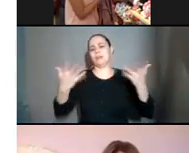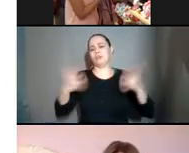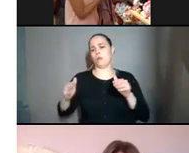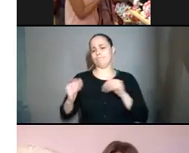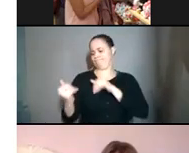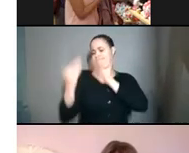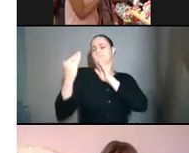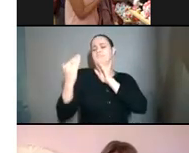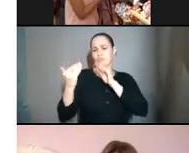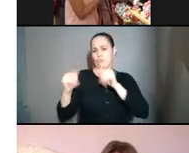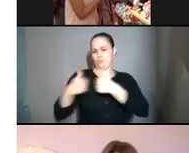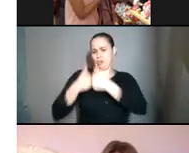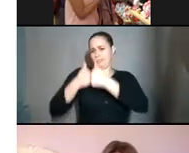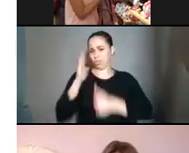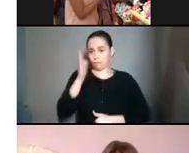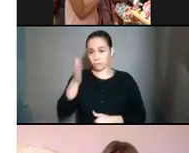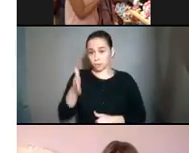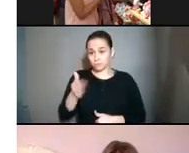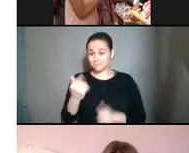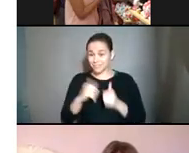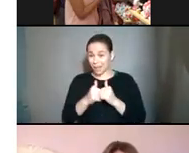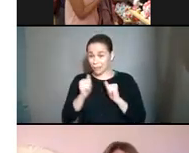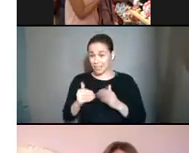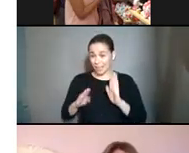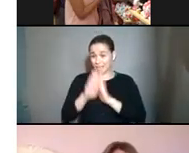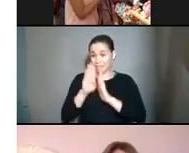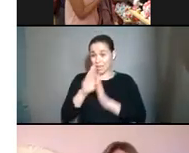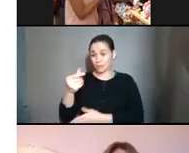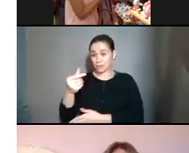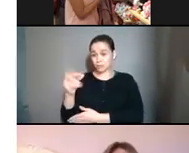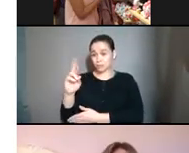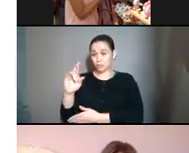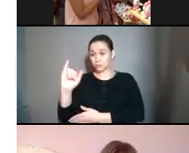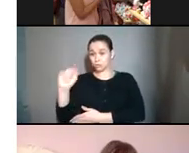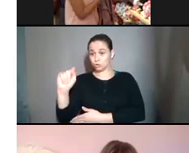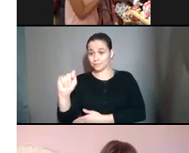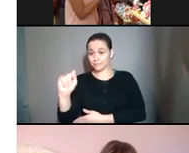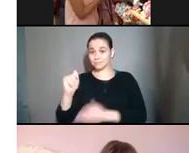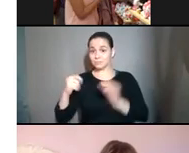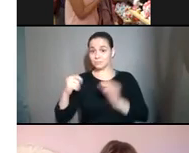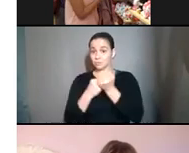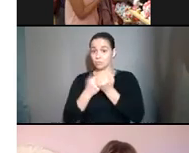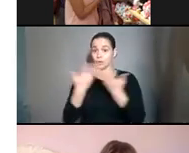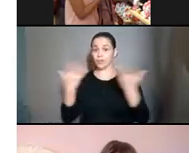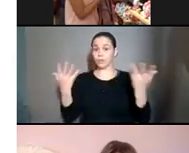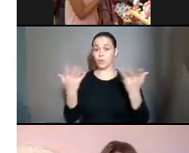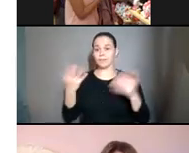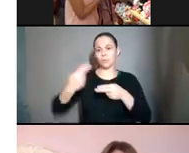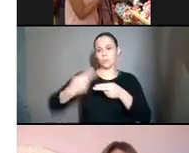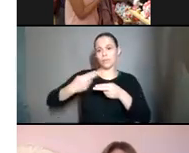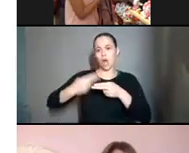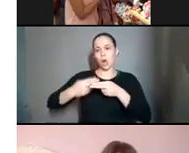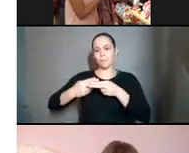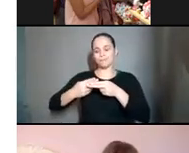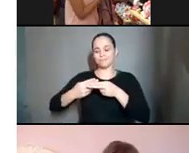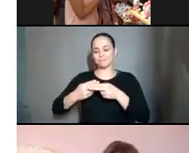One of the ways we can help children develop grit is by supporting what's called productive struggle. When a